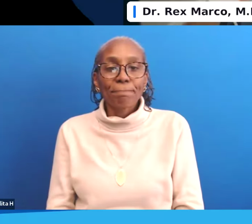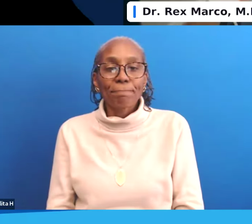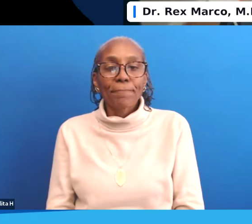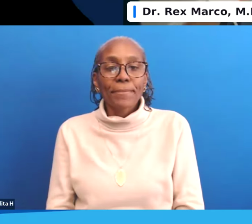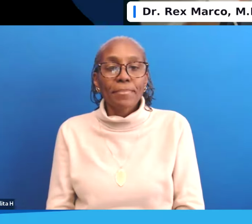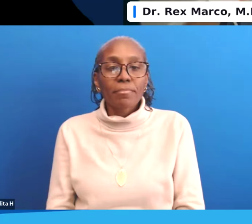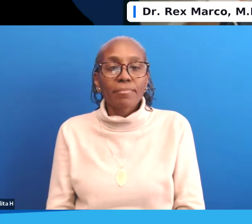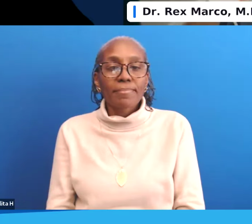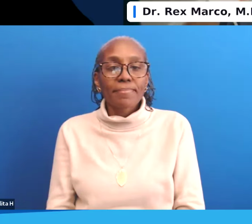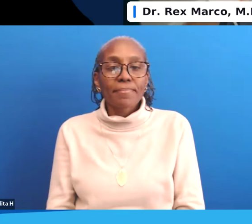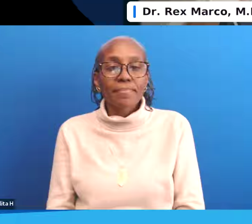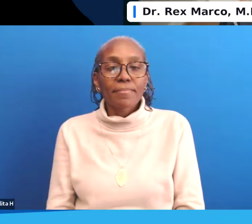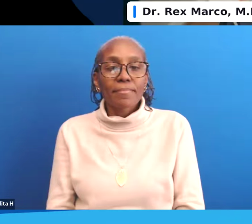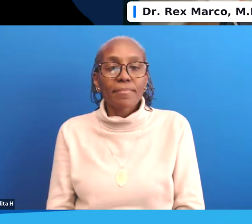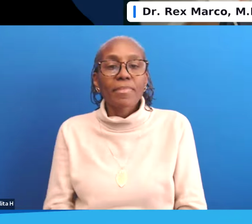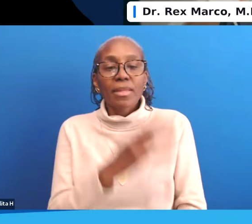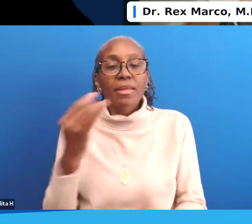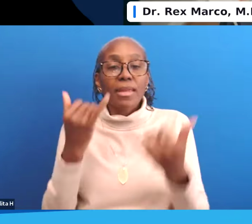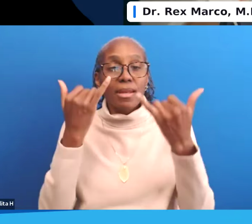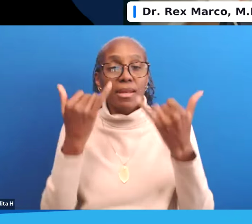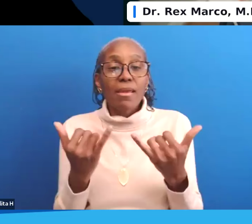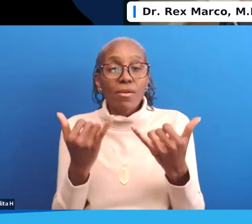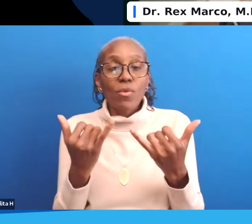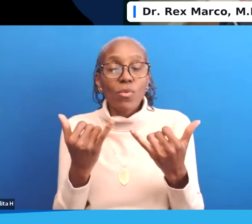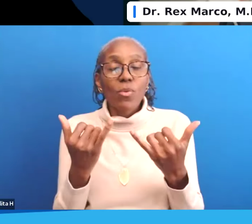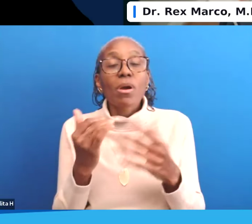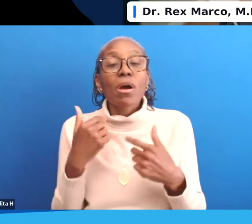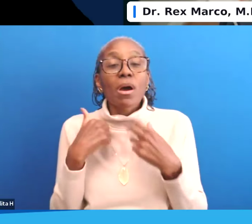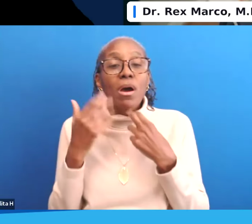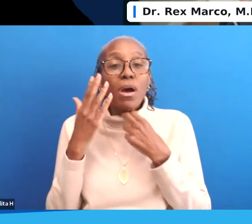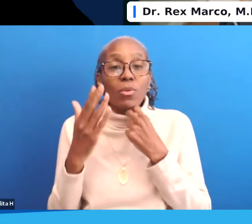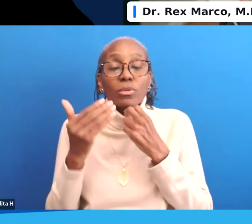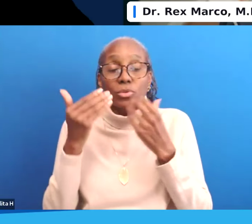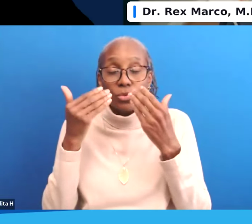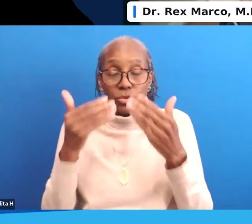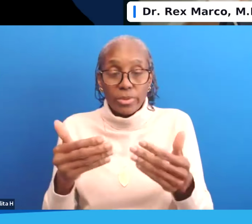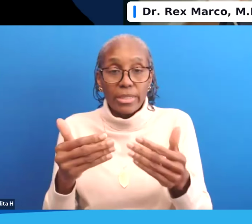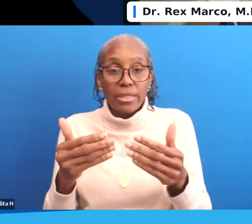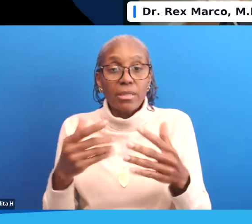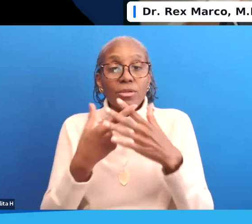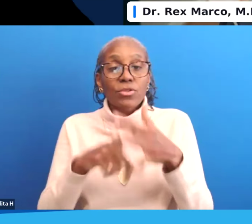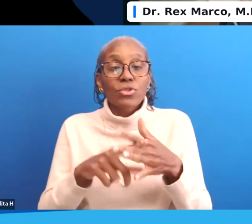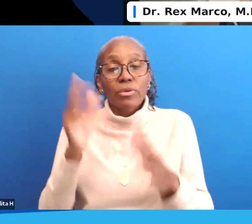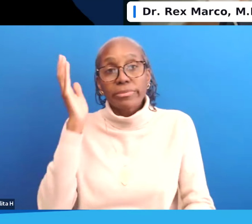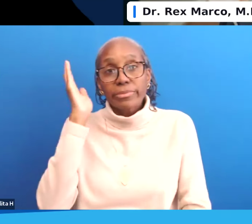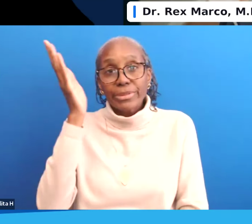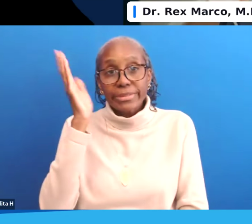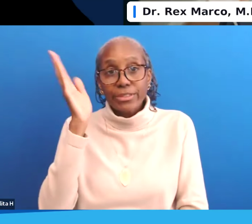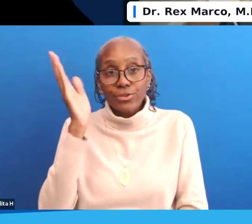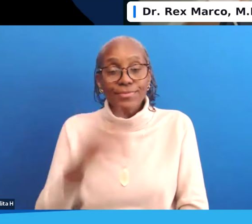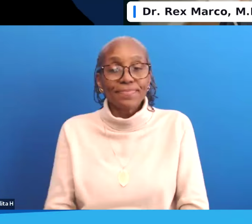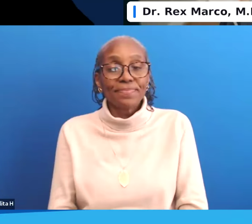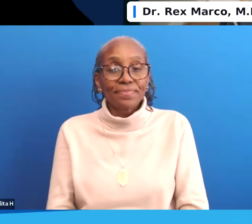And now I'm going to go ahead and start this presentation